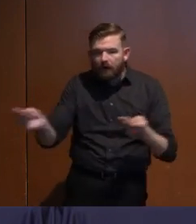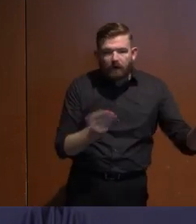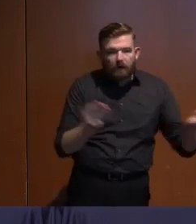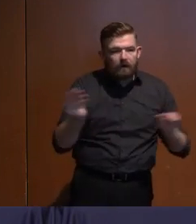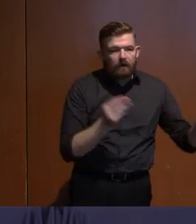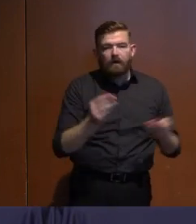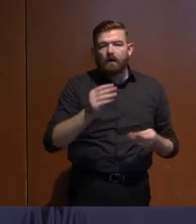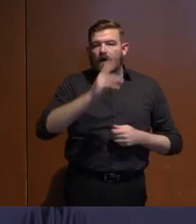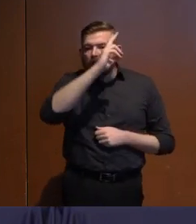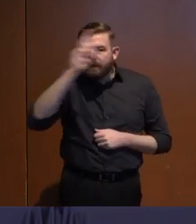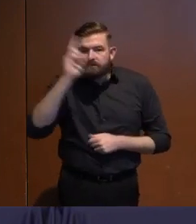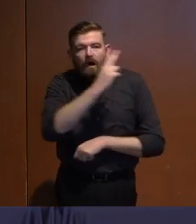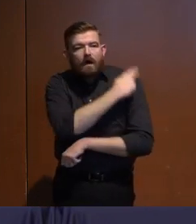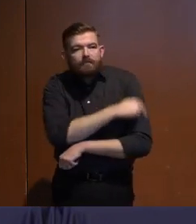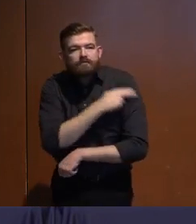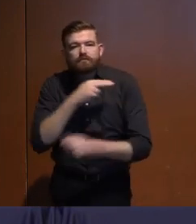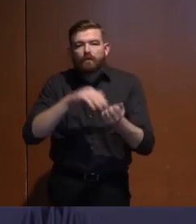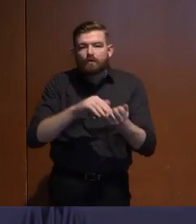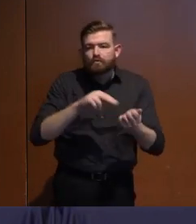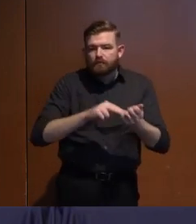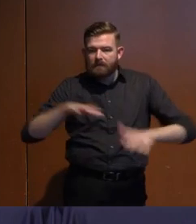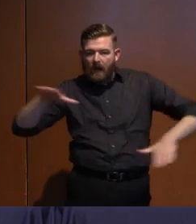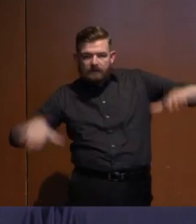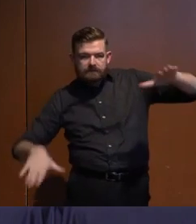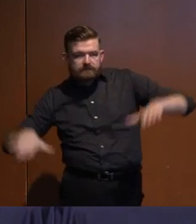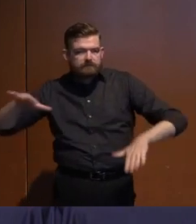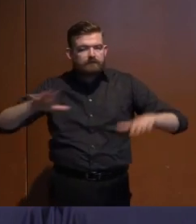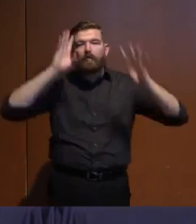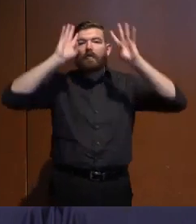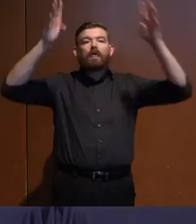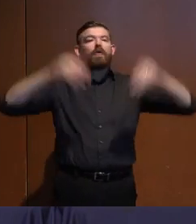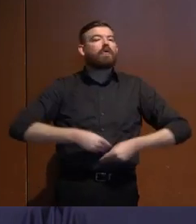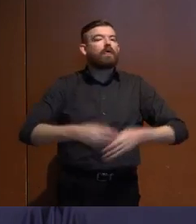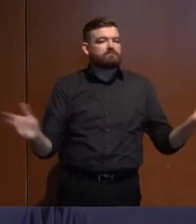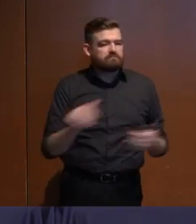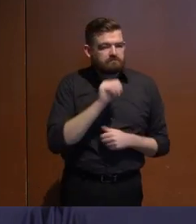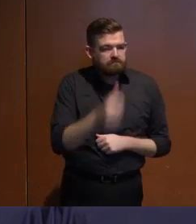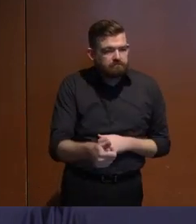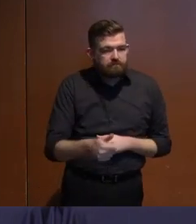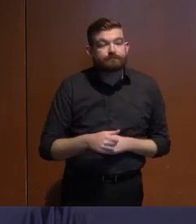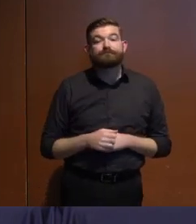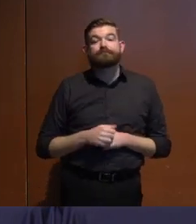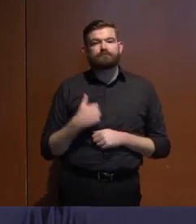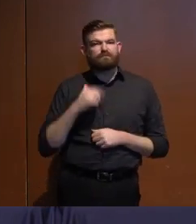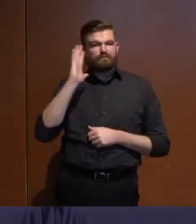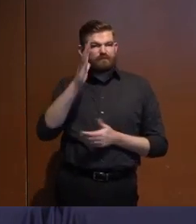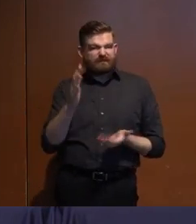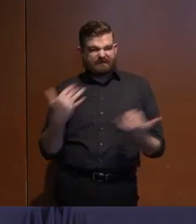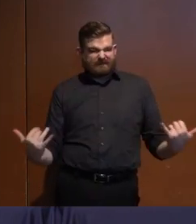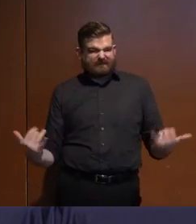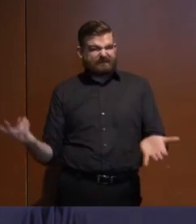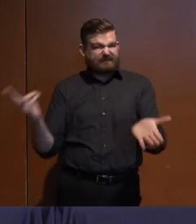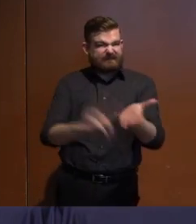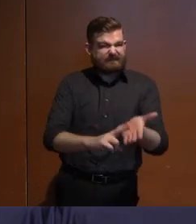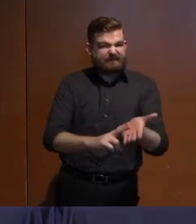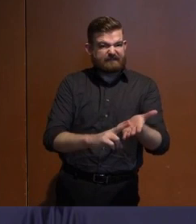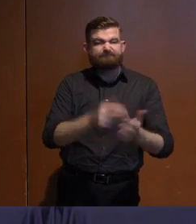proactively. So today I will sign, I didn't quite get it signed by the time I got here, but I will sign today an executive